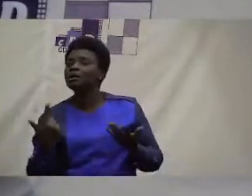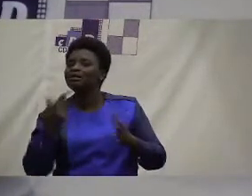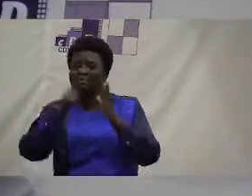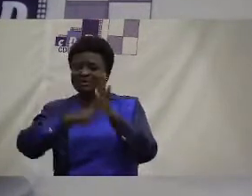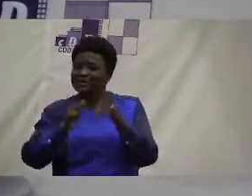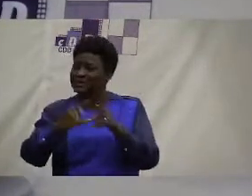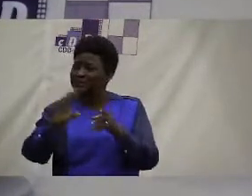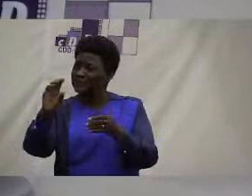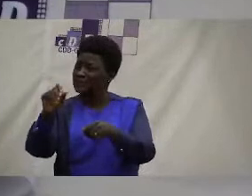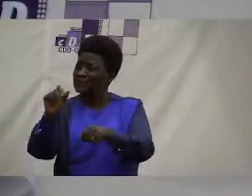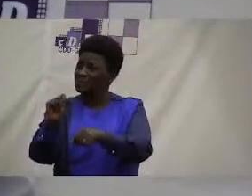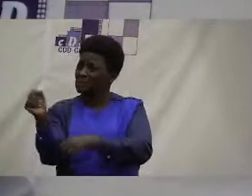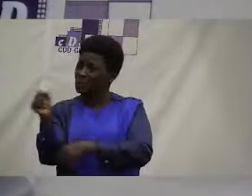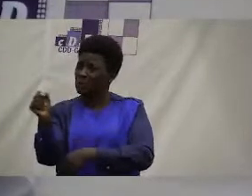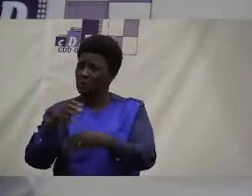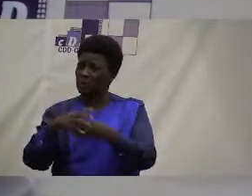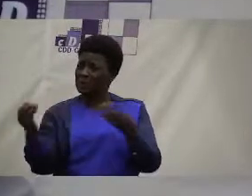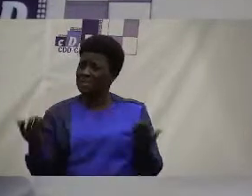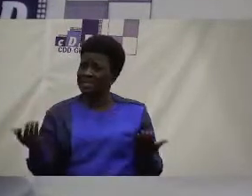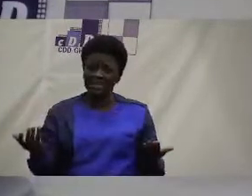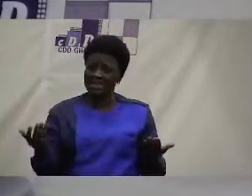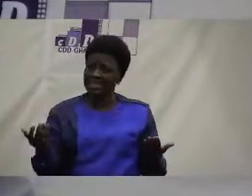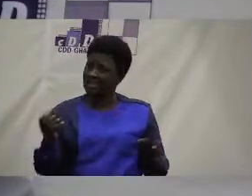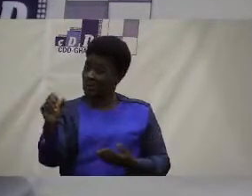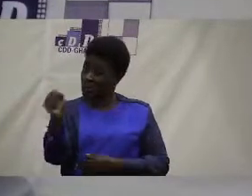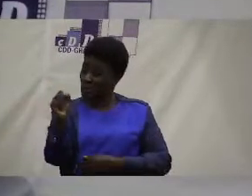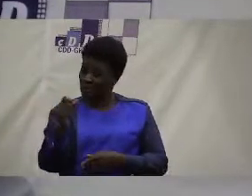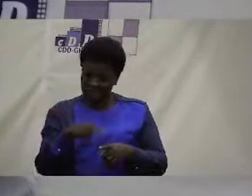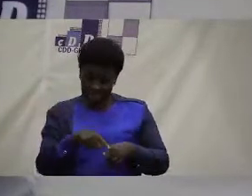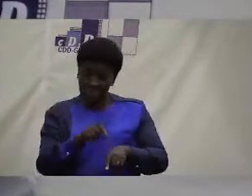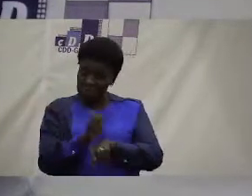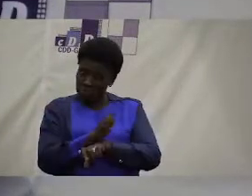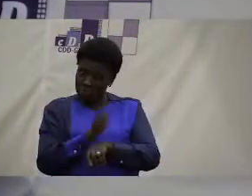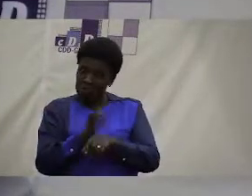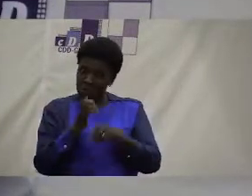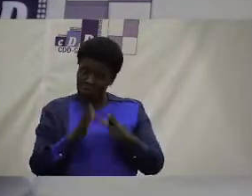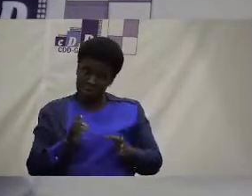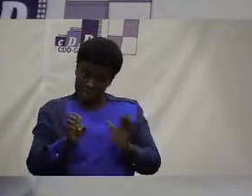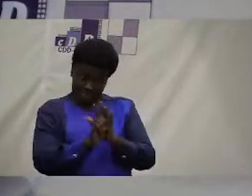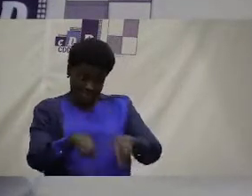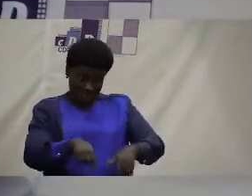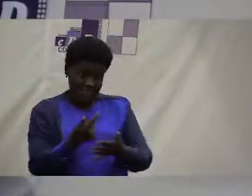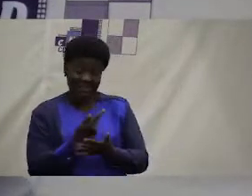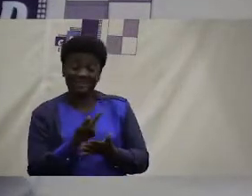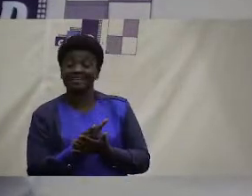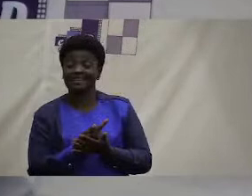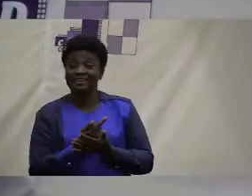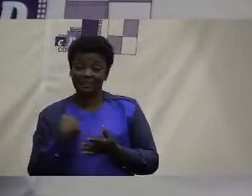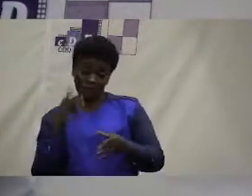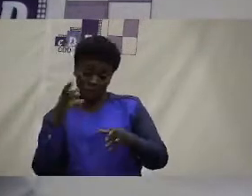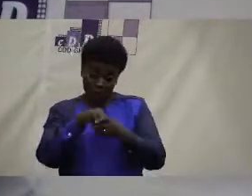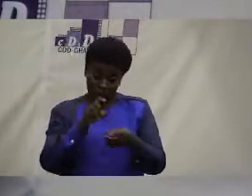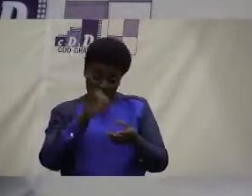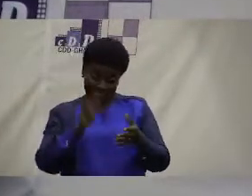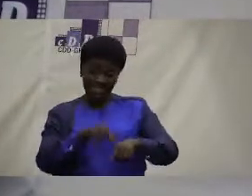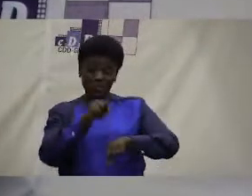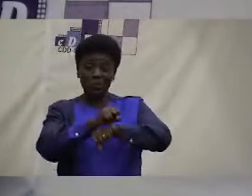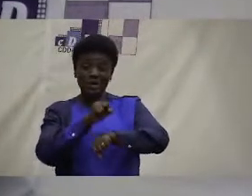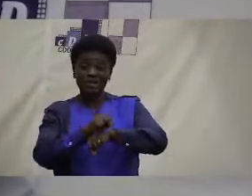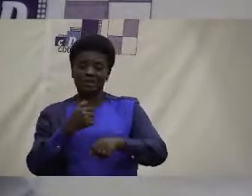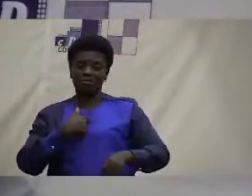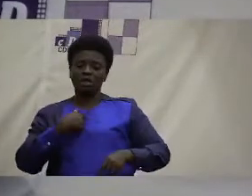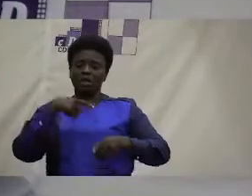them. It's an employment opportunity if you take it from just that one dimension